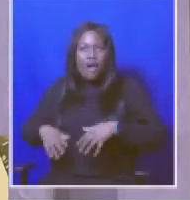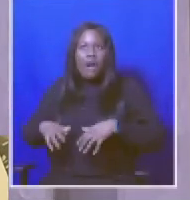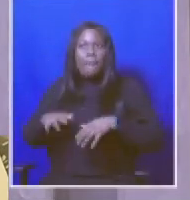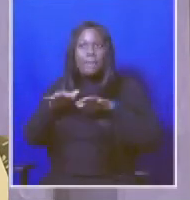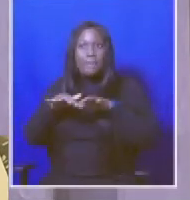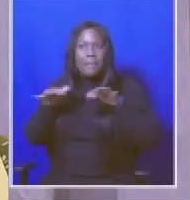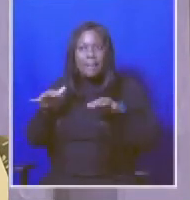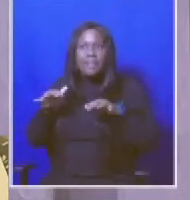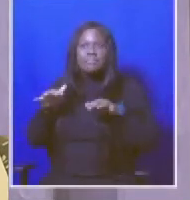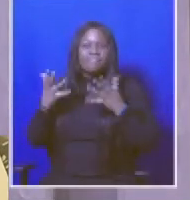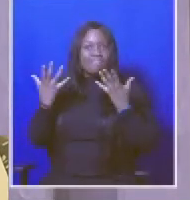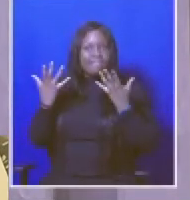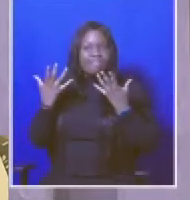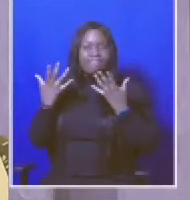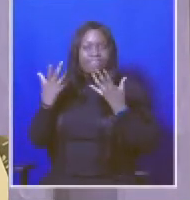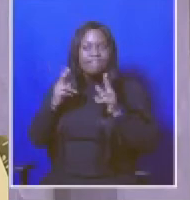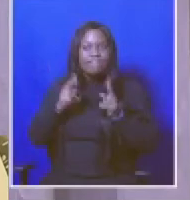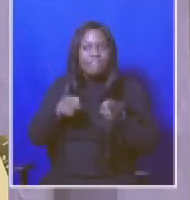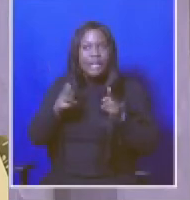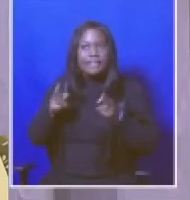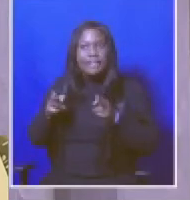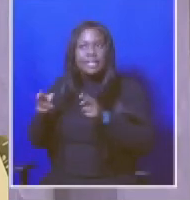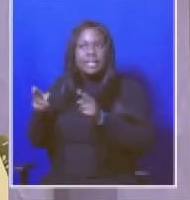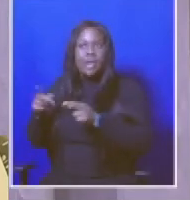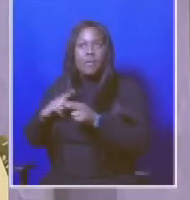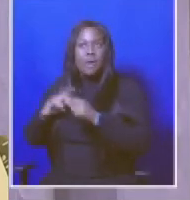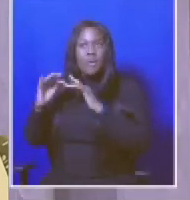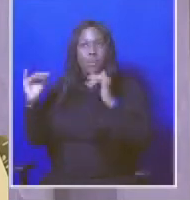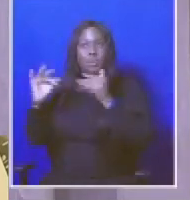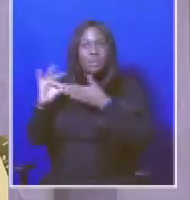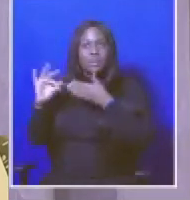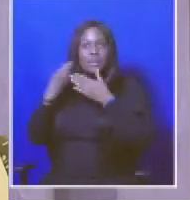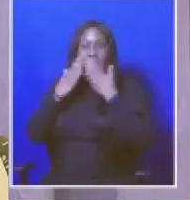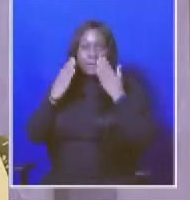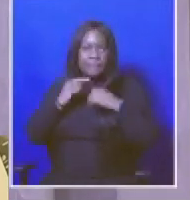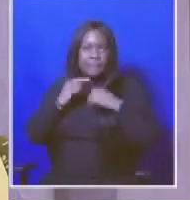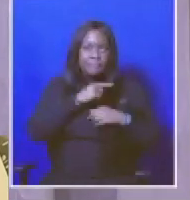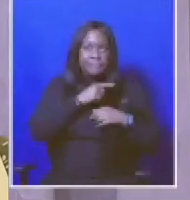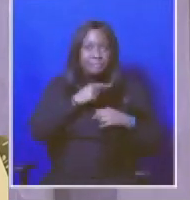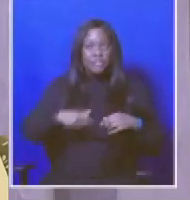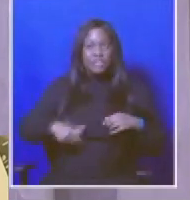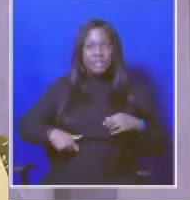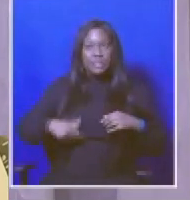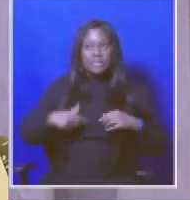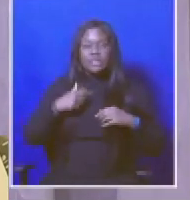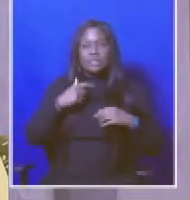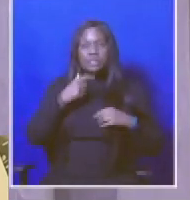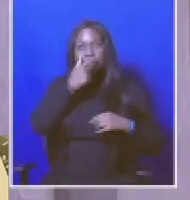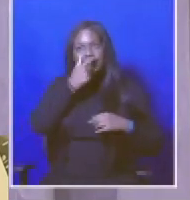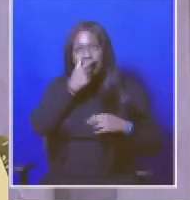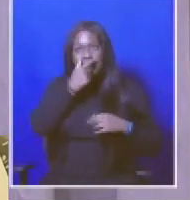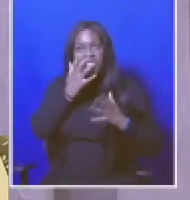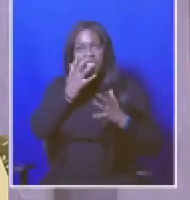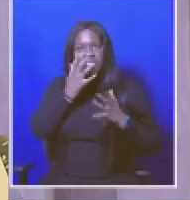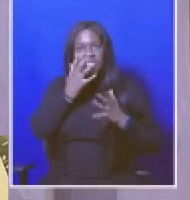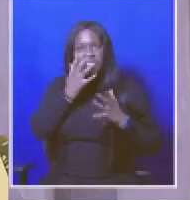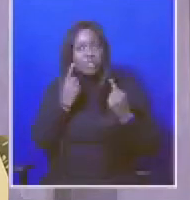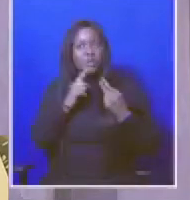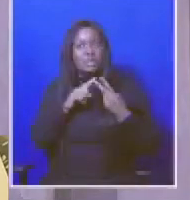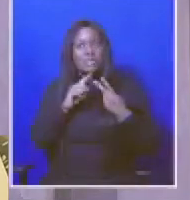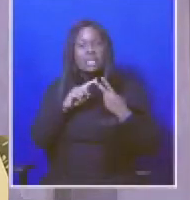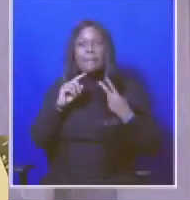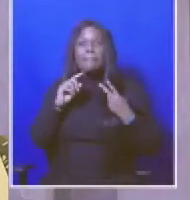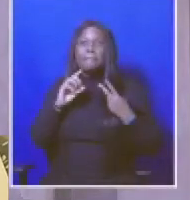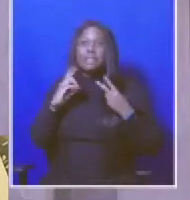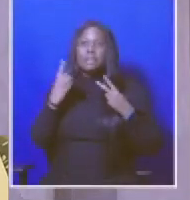President Cyril Ramaphosa recently announced that the Department of Water and Sanitation, COCTA,